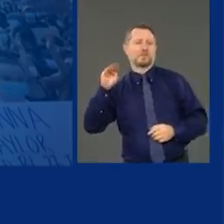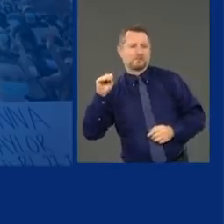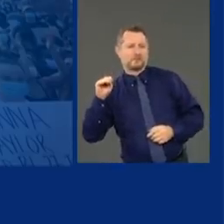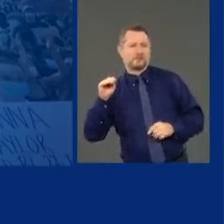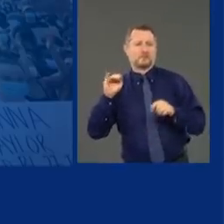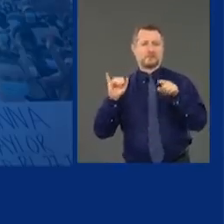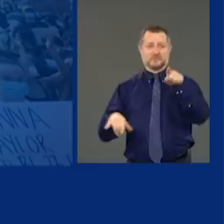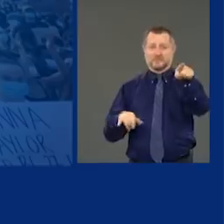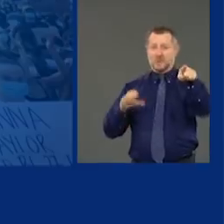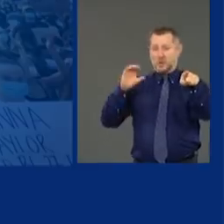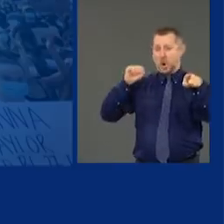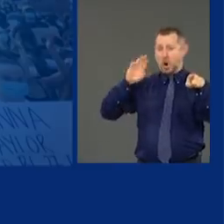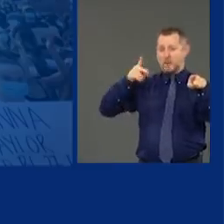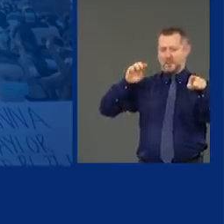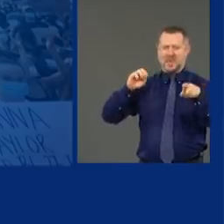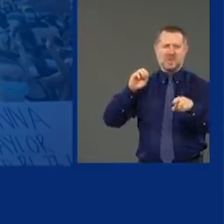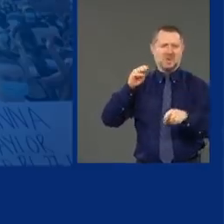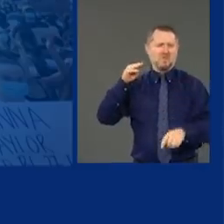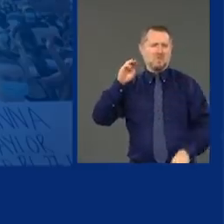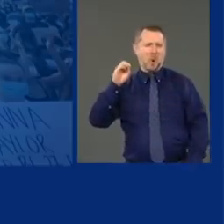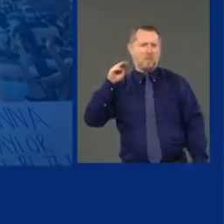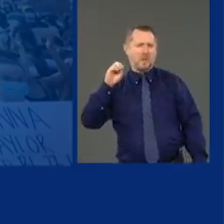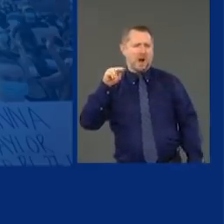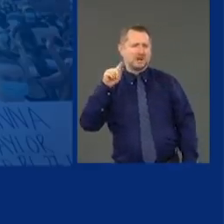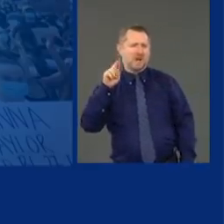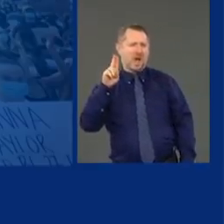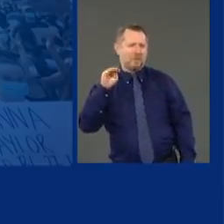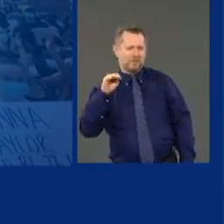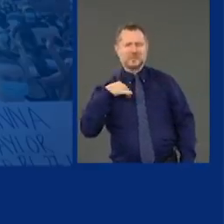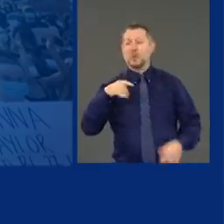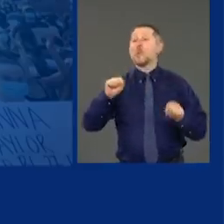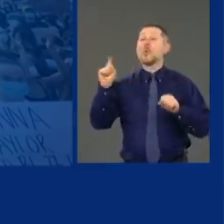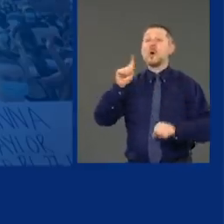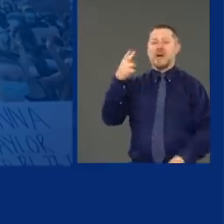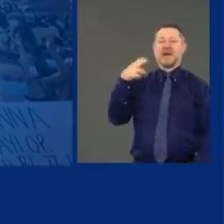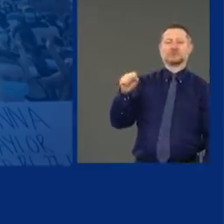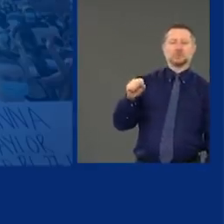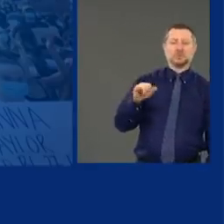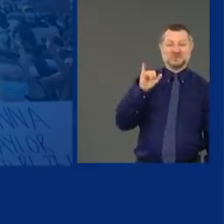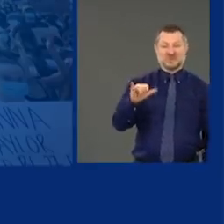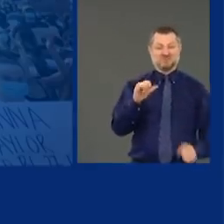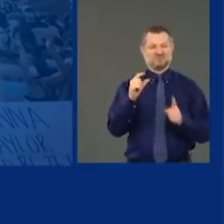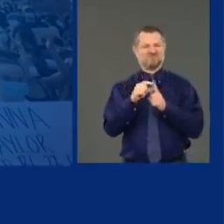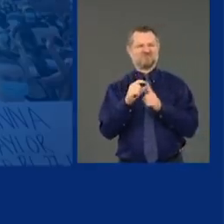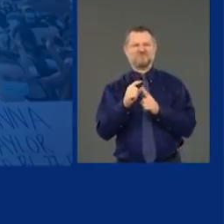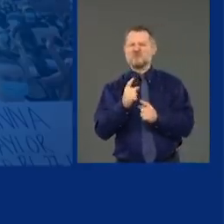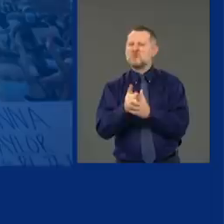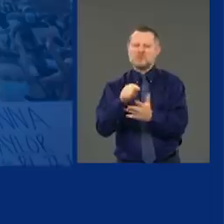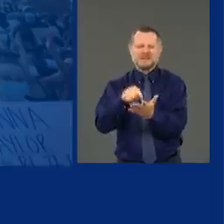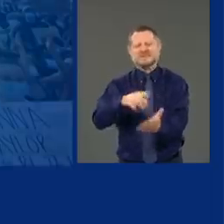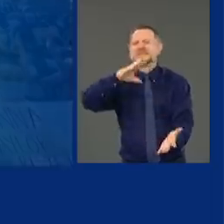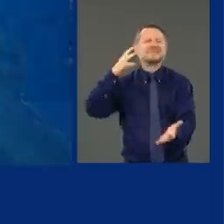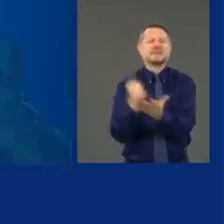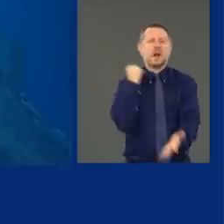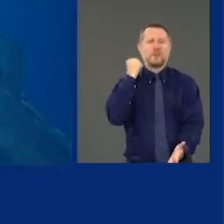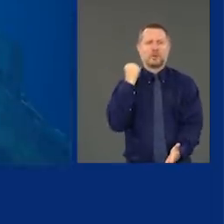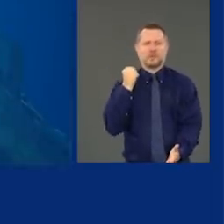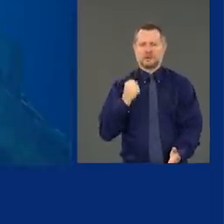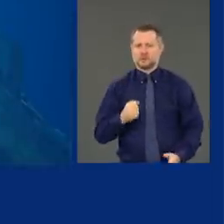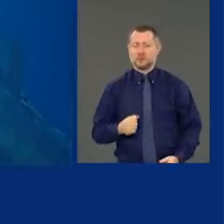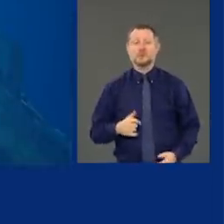school. I wouldn't vouch for that, but that's the best I could do. Carpe momentum, seize the moment. And we have a